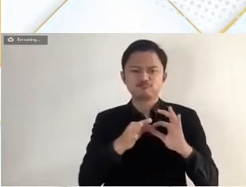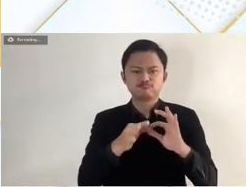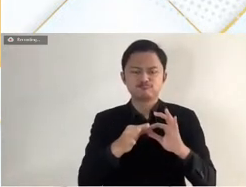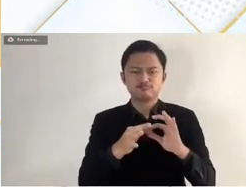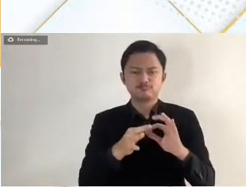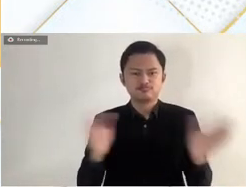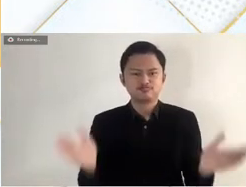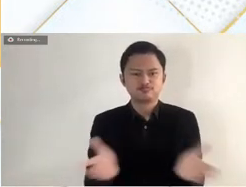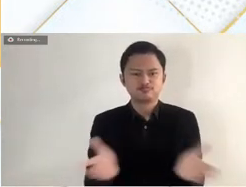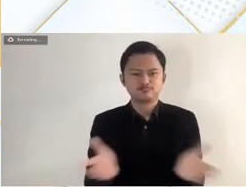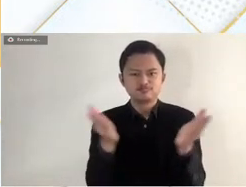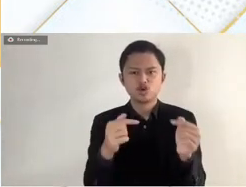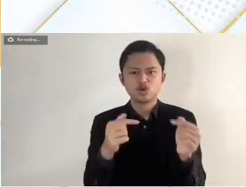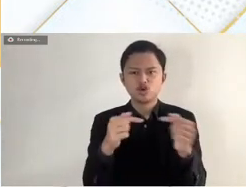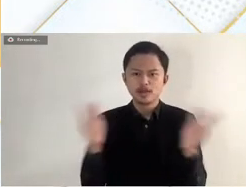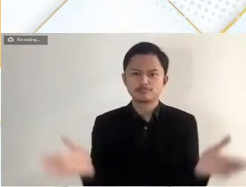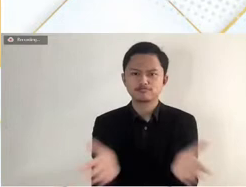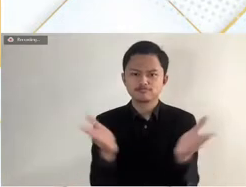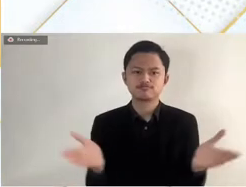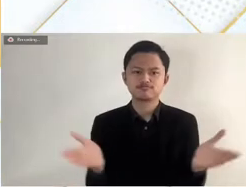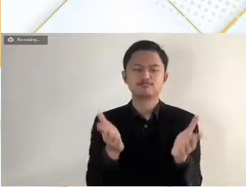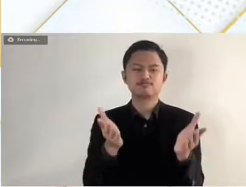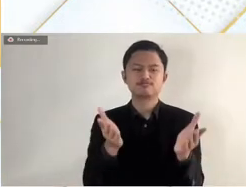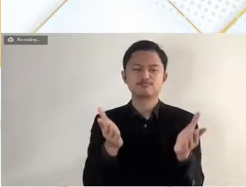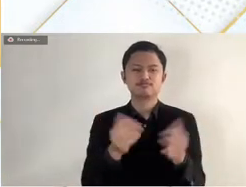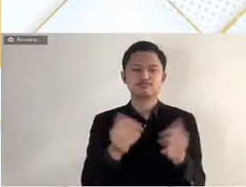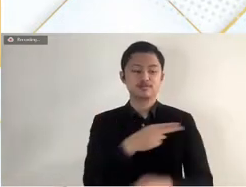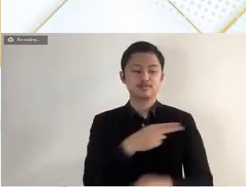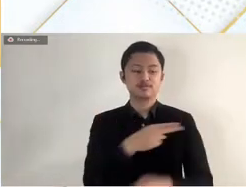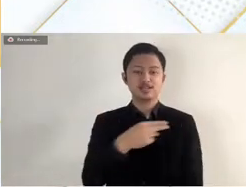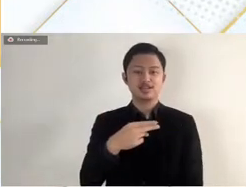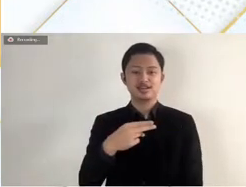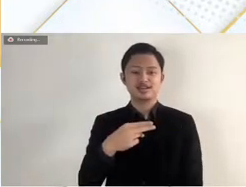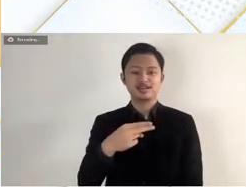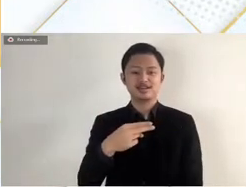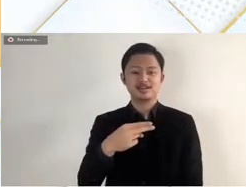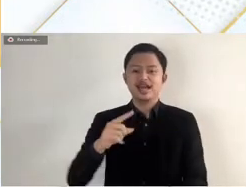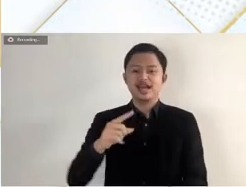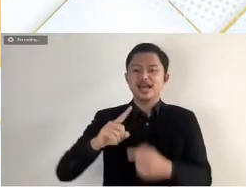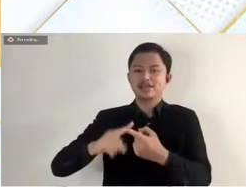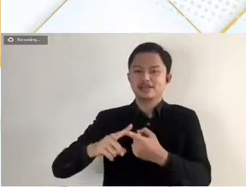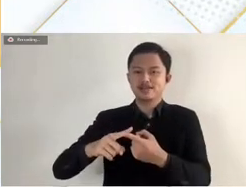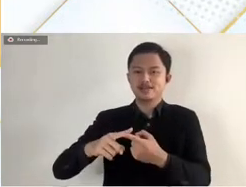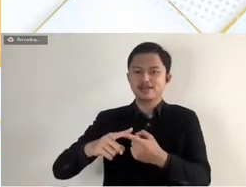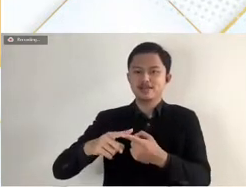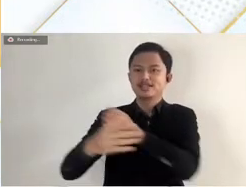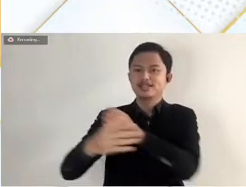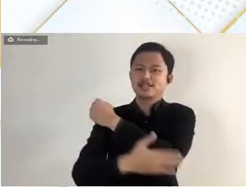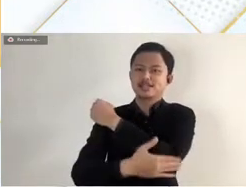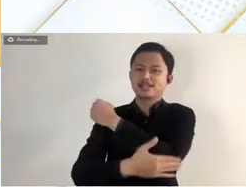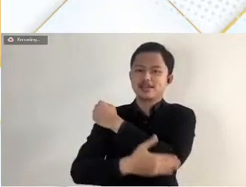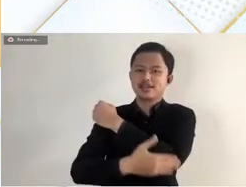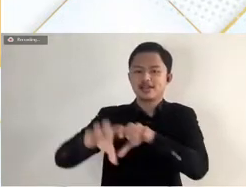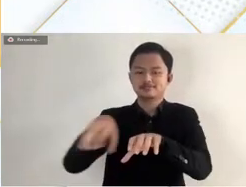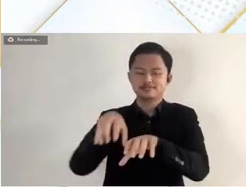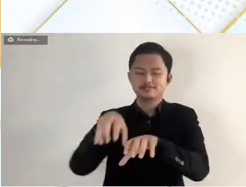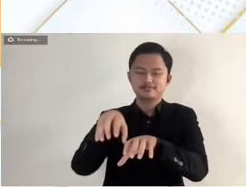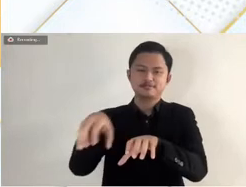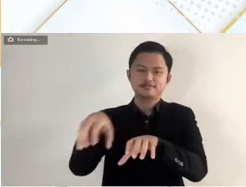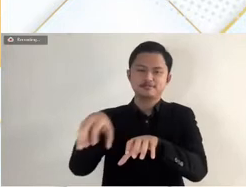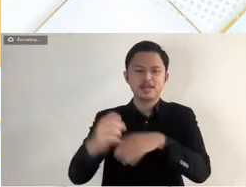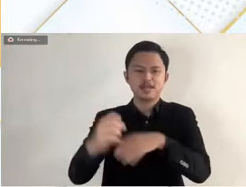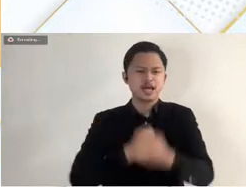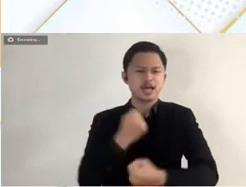expand relations. Indonesia and our fellow Pacific countries desire a region that is stable